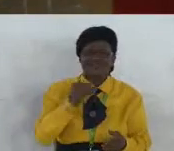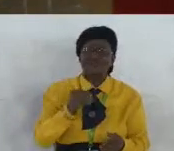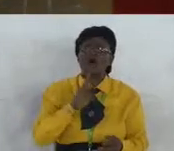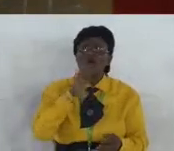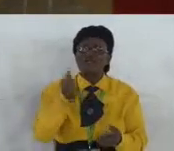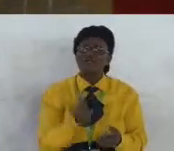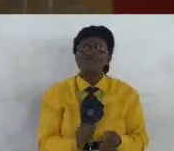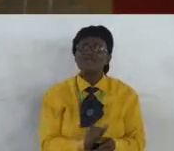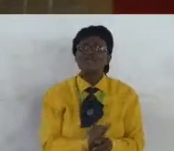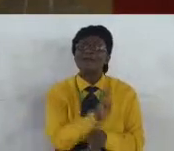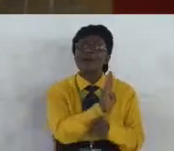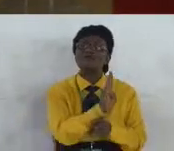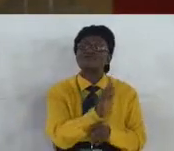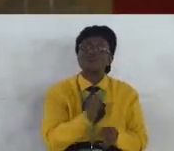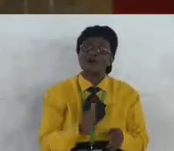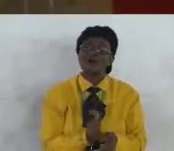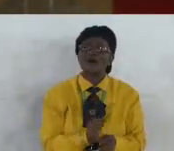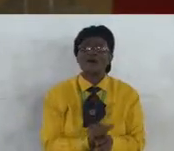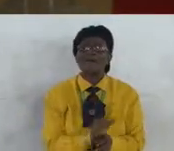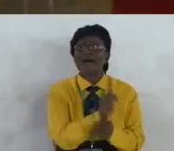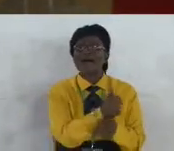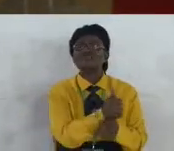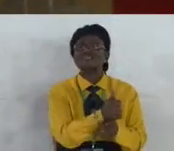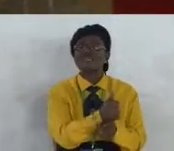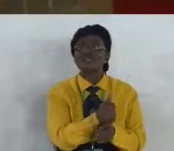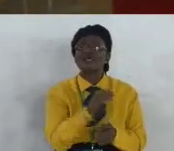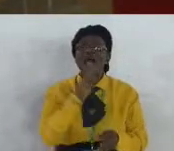that bring good news.